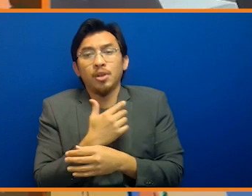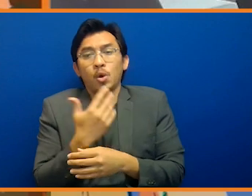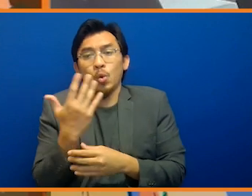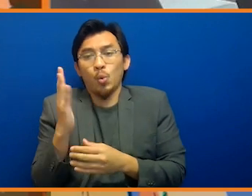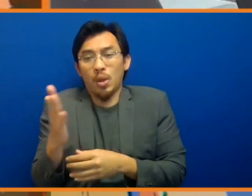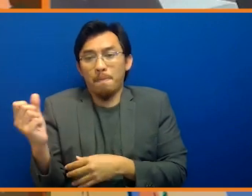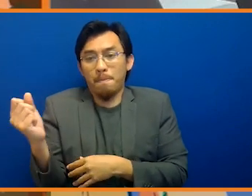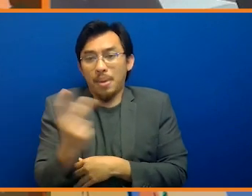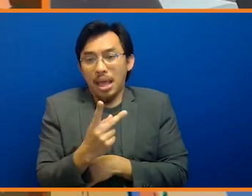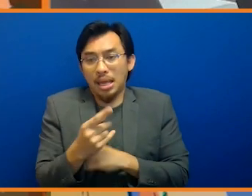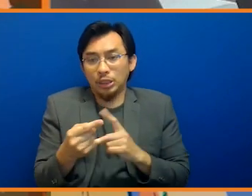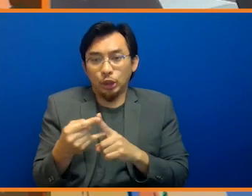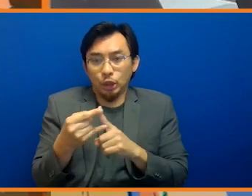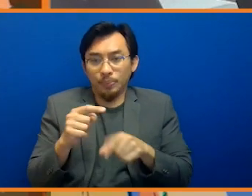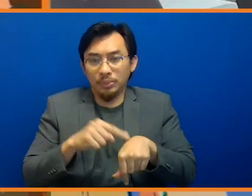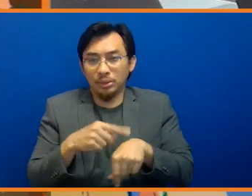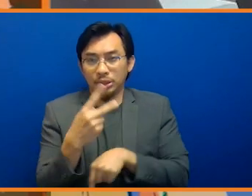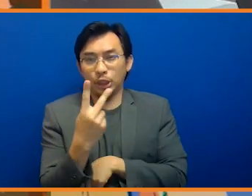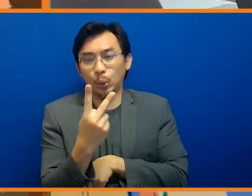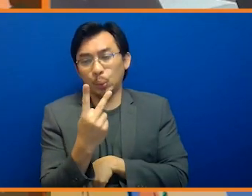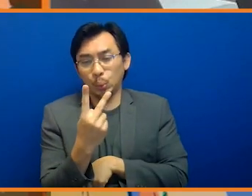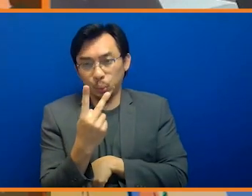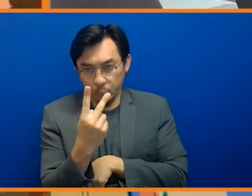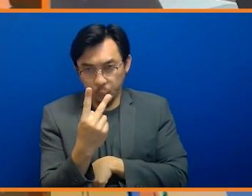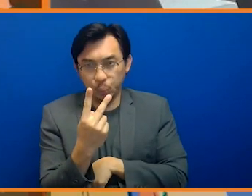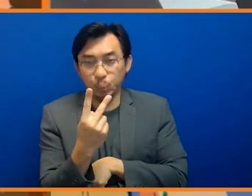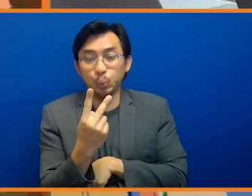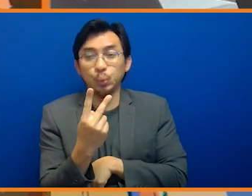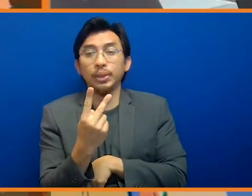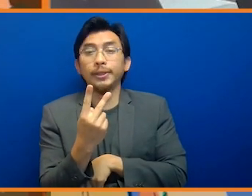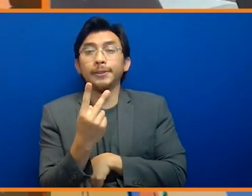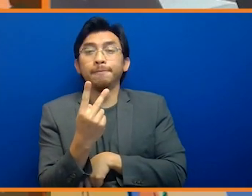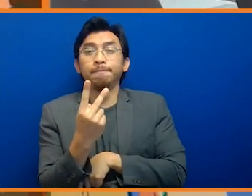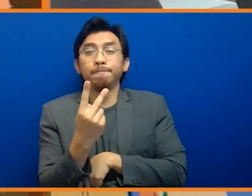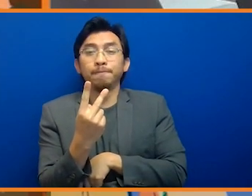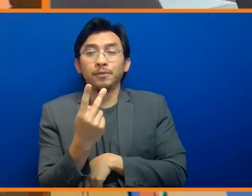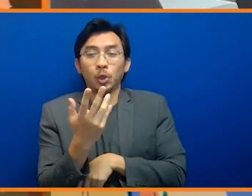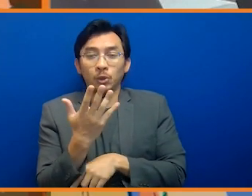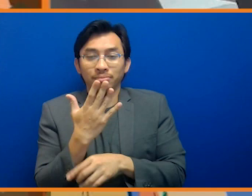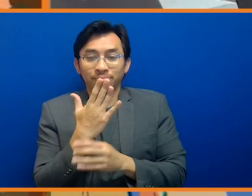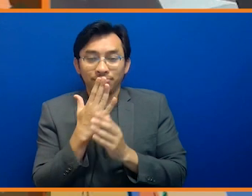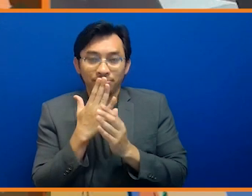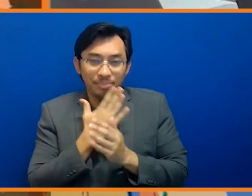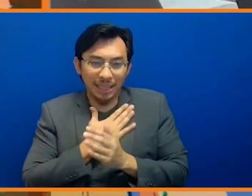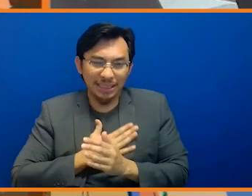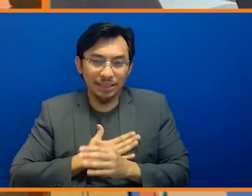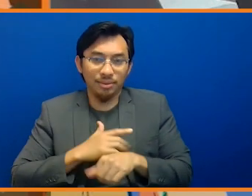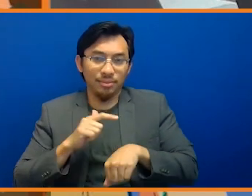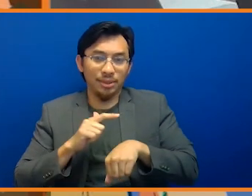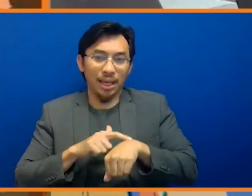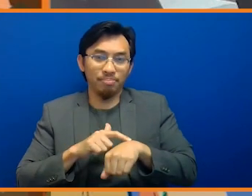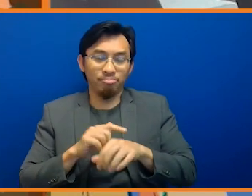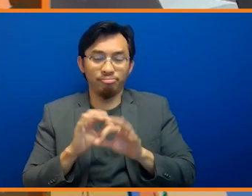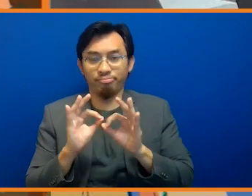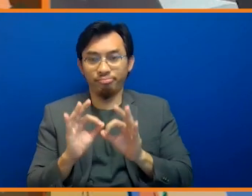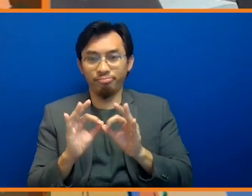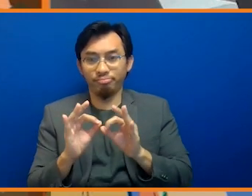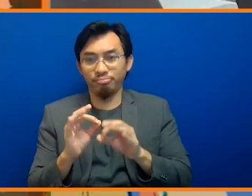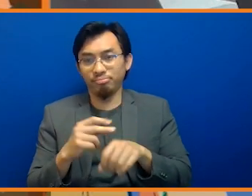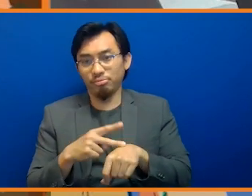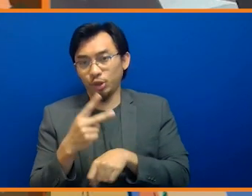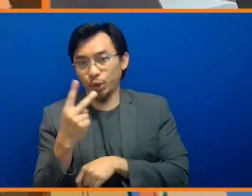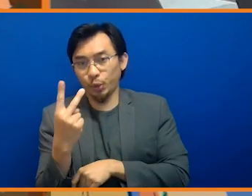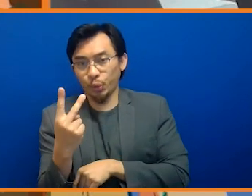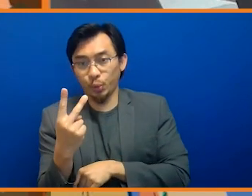will back here again at Zoom on 2 o'clock. So please be there on